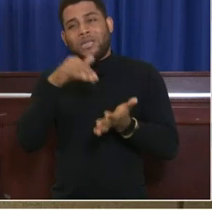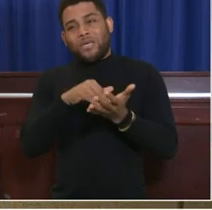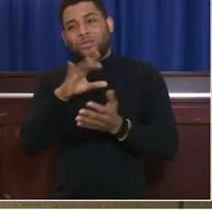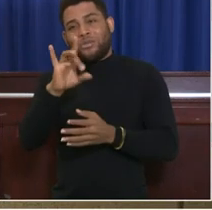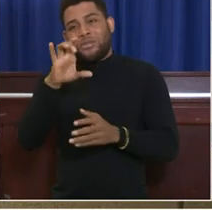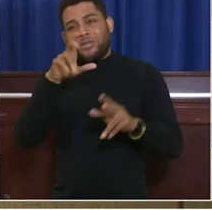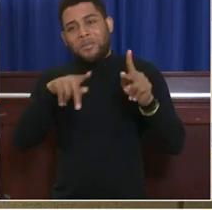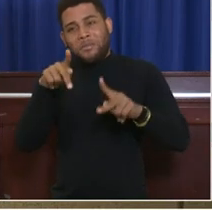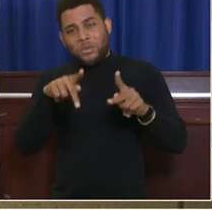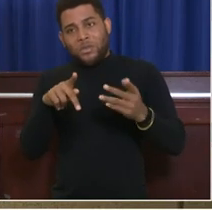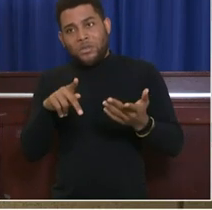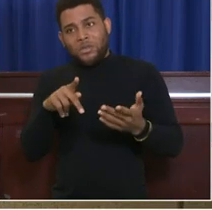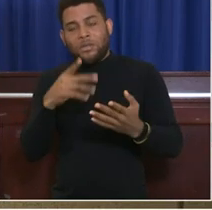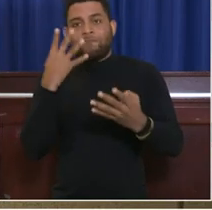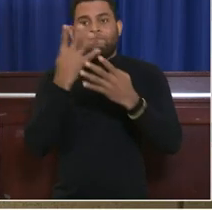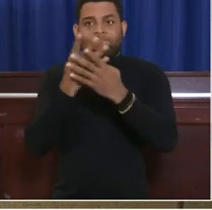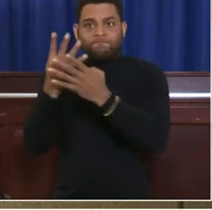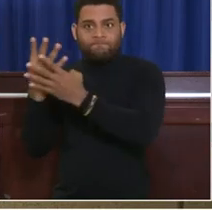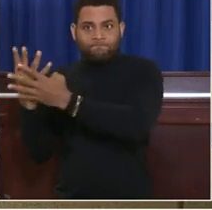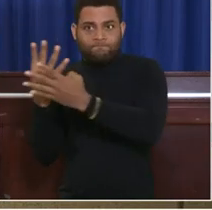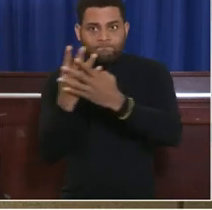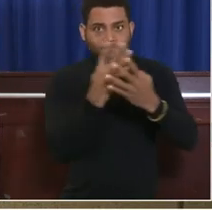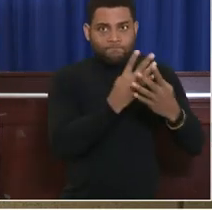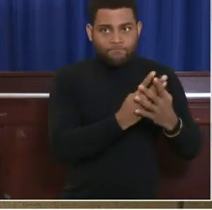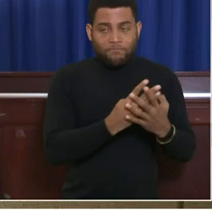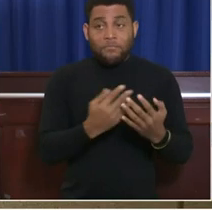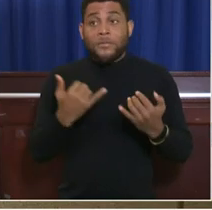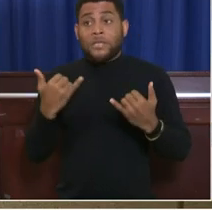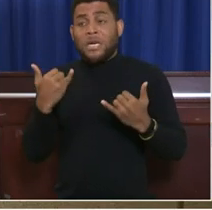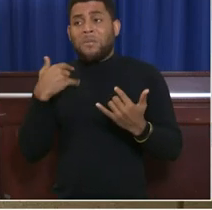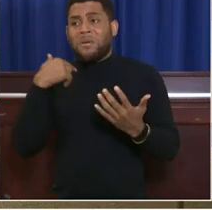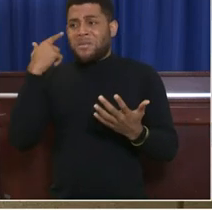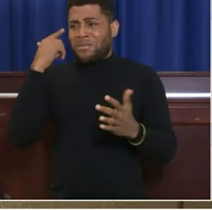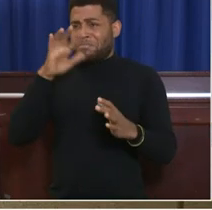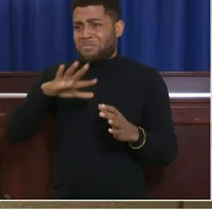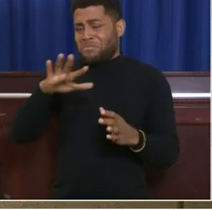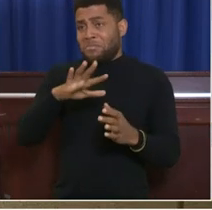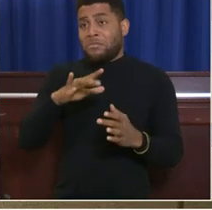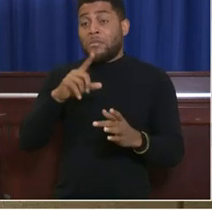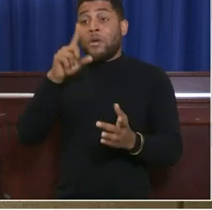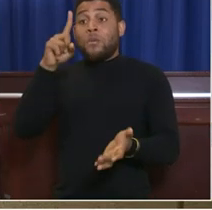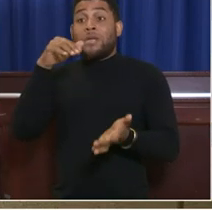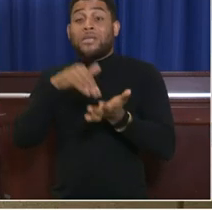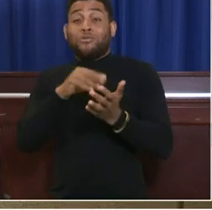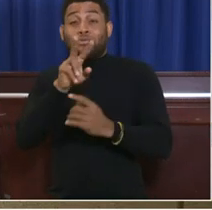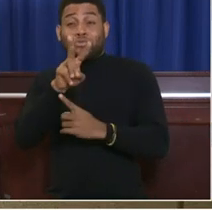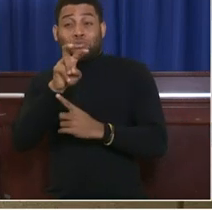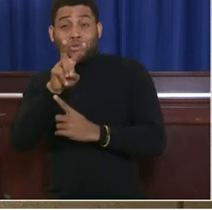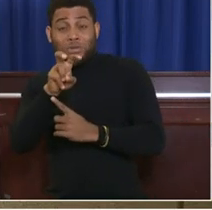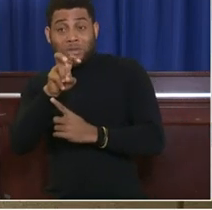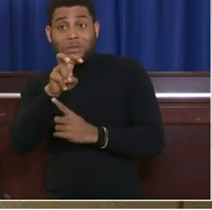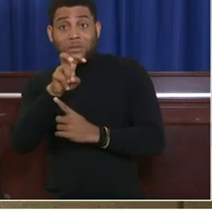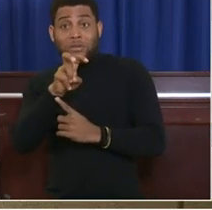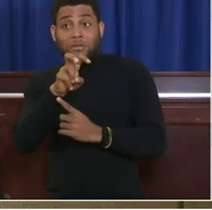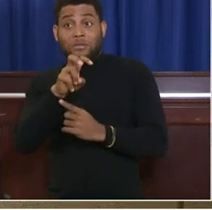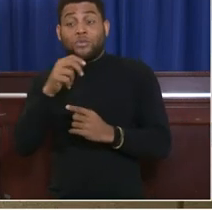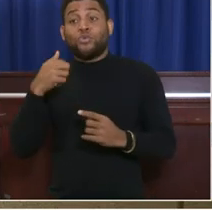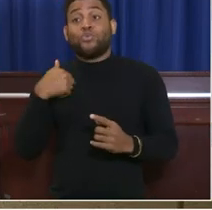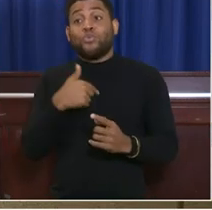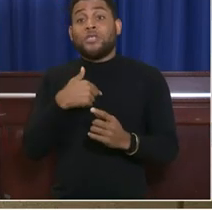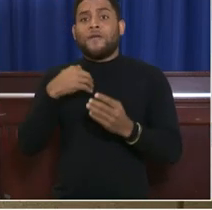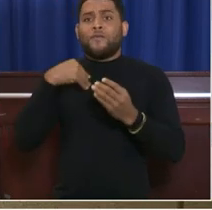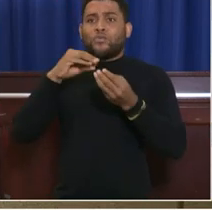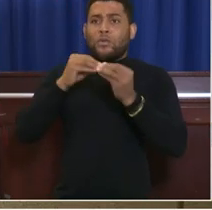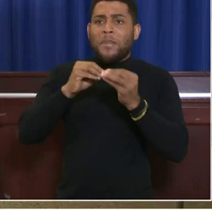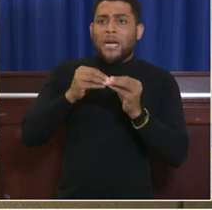now a population increase of about 350 or 400, which the largest number of individuals at the DC